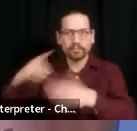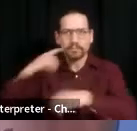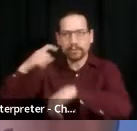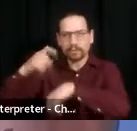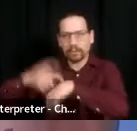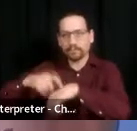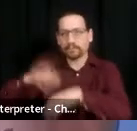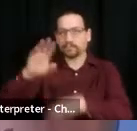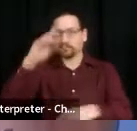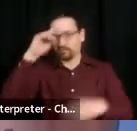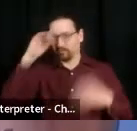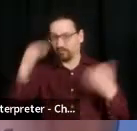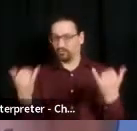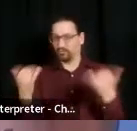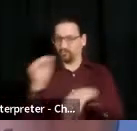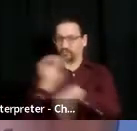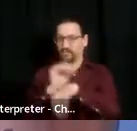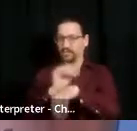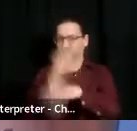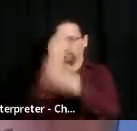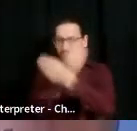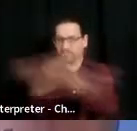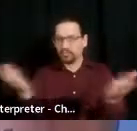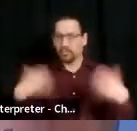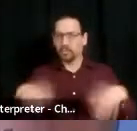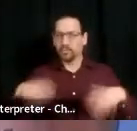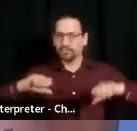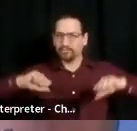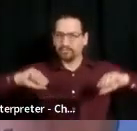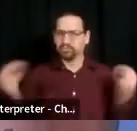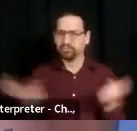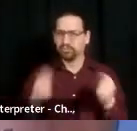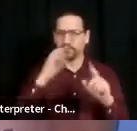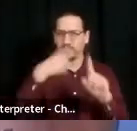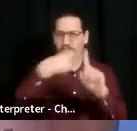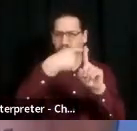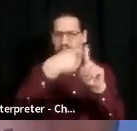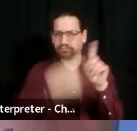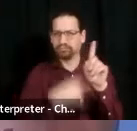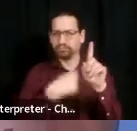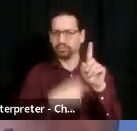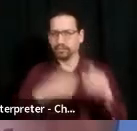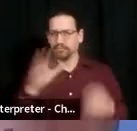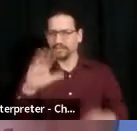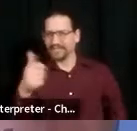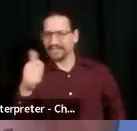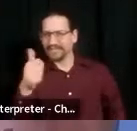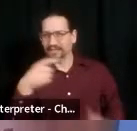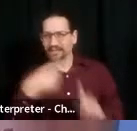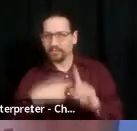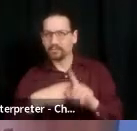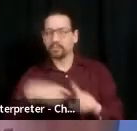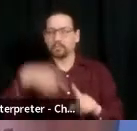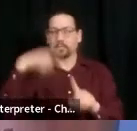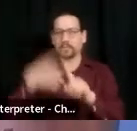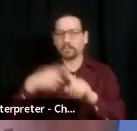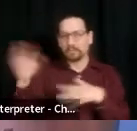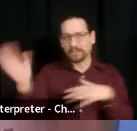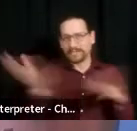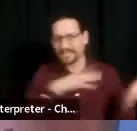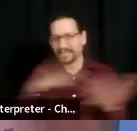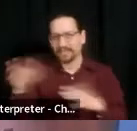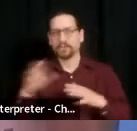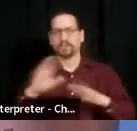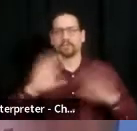digits. Please take that seriously. Be careful in terms of even any outdoor activity at your home tonight or in the